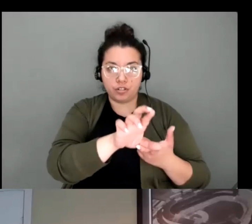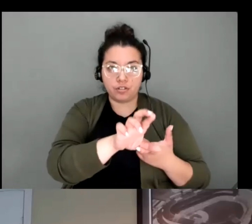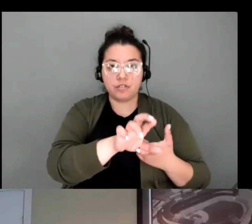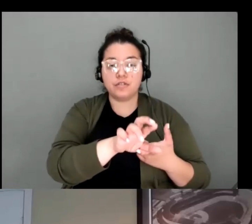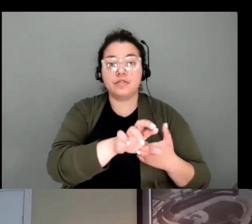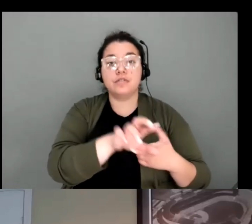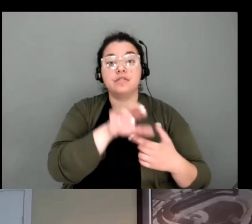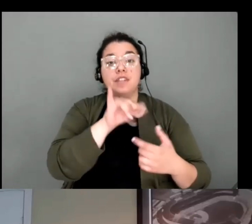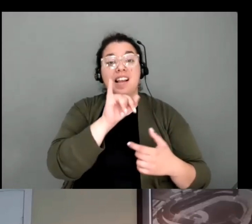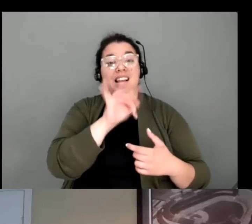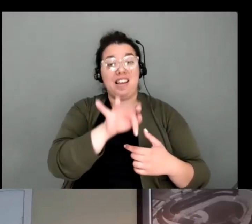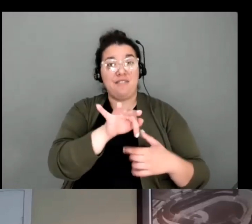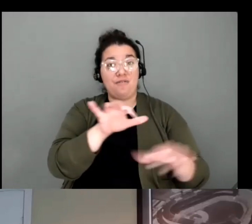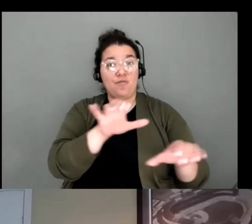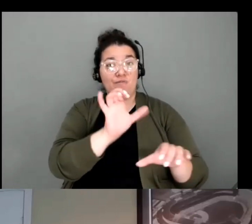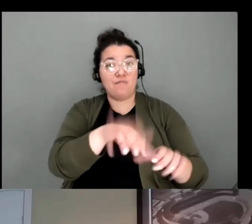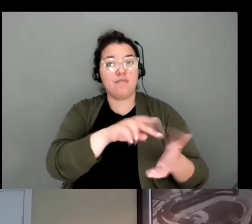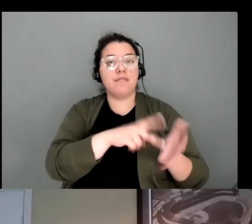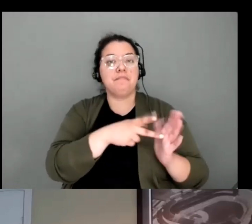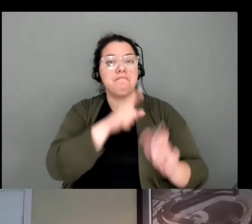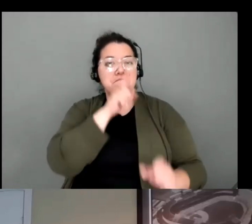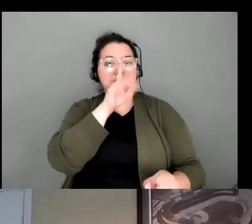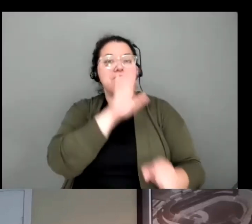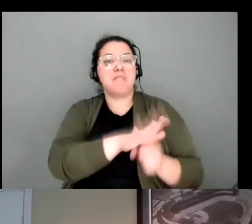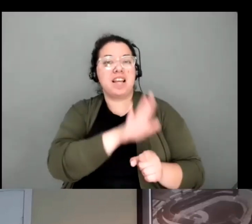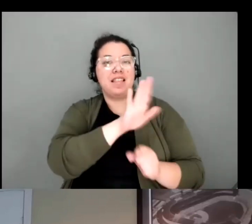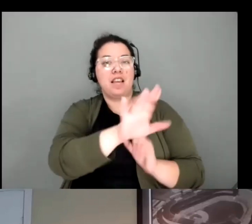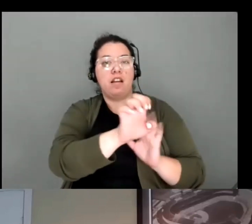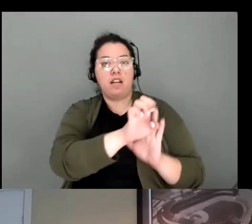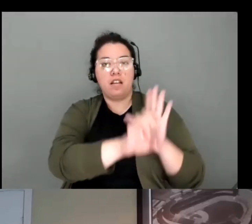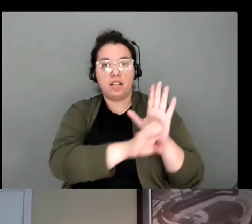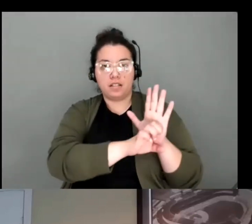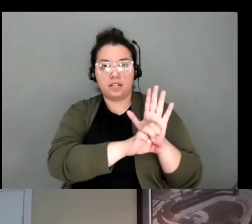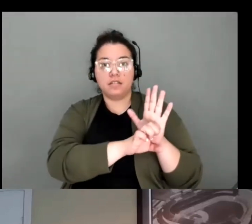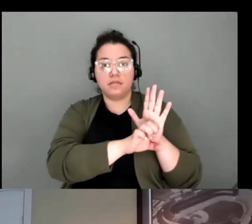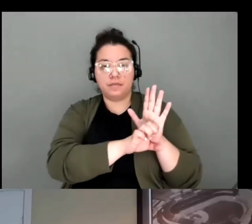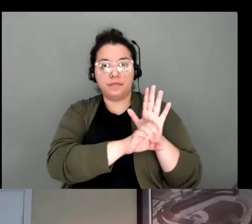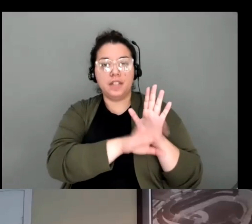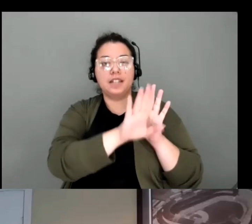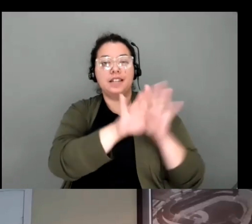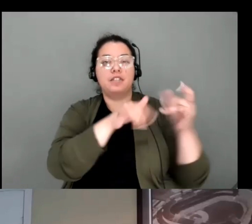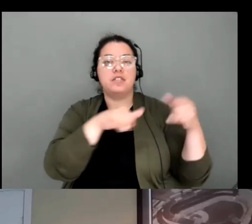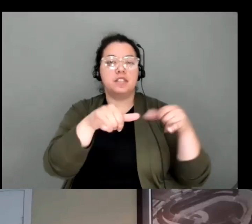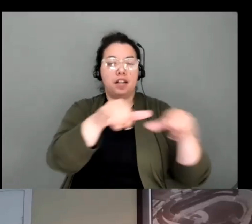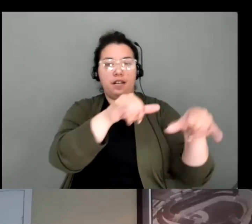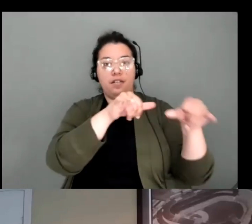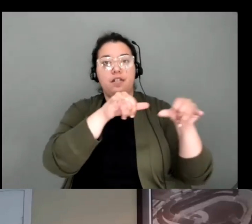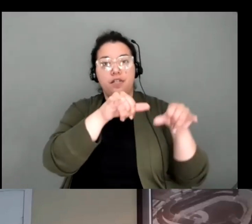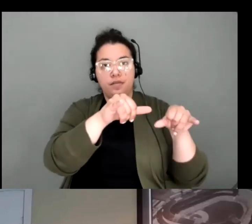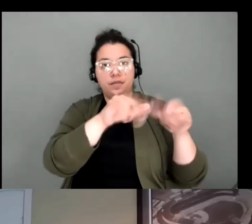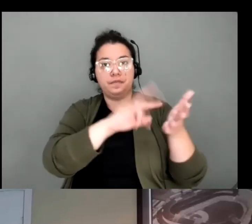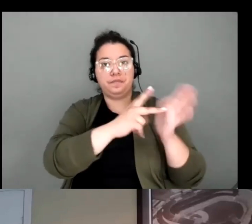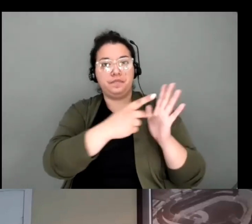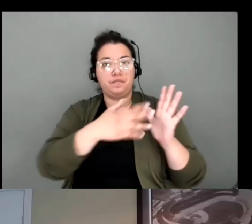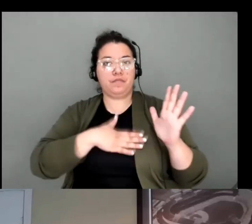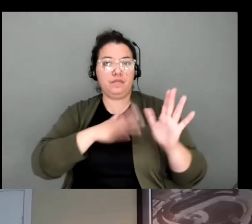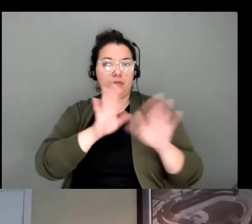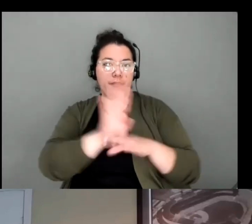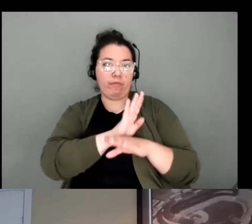when you do that, you're committing to a code of ethics and standards that you are going to do your business